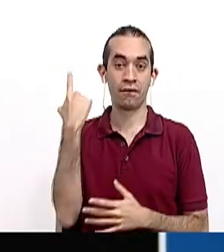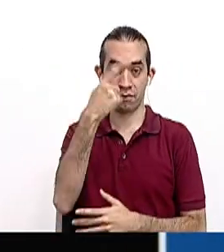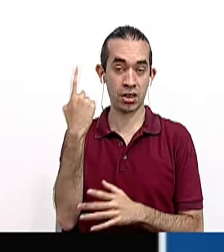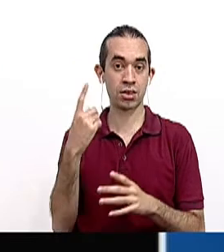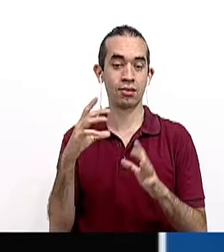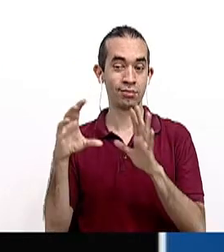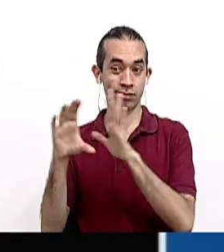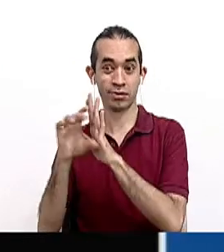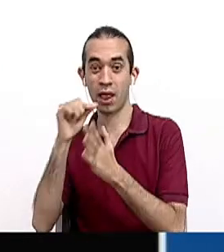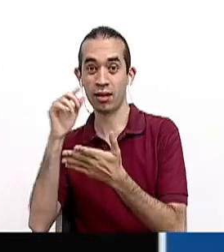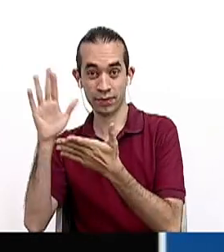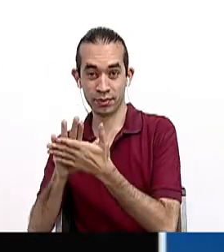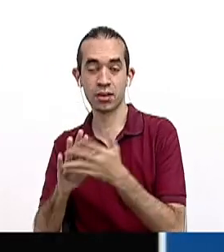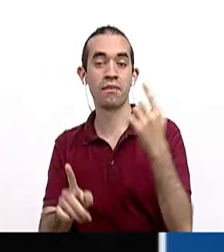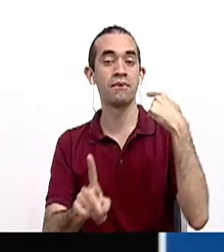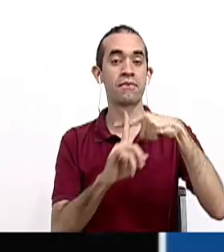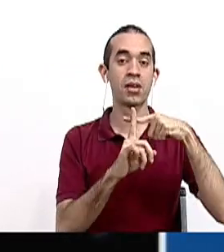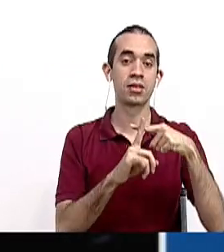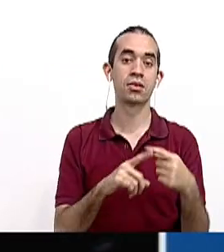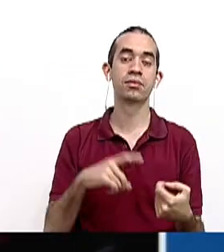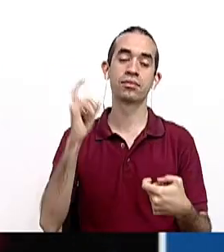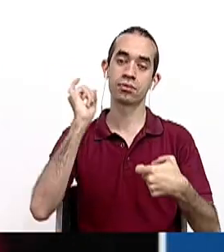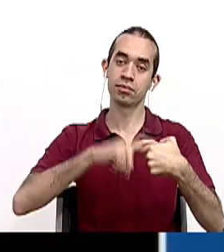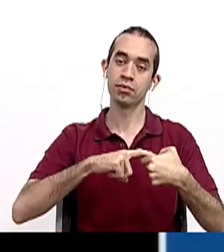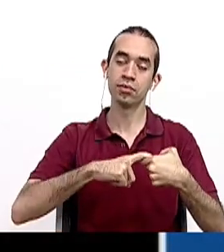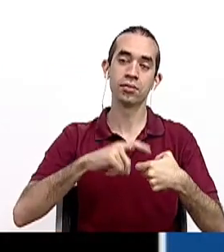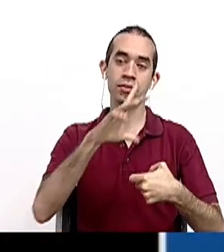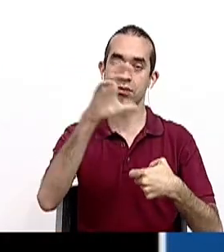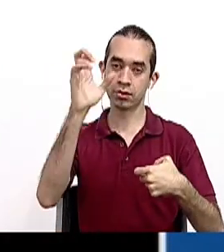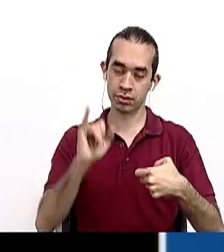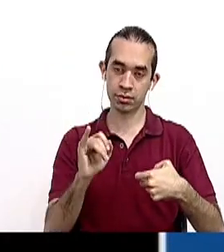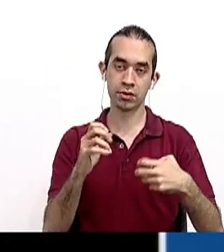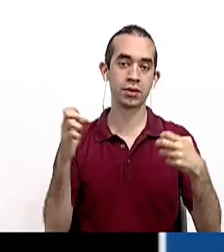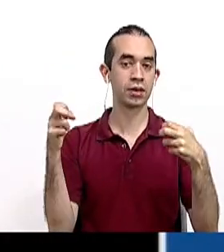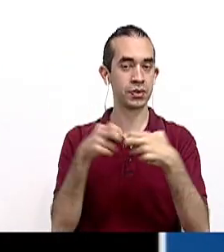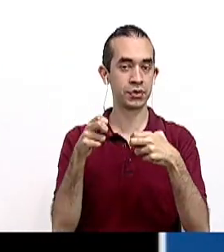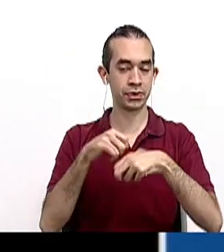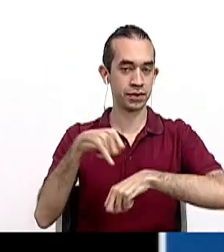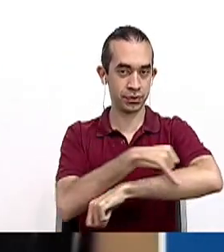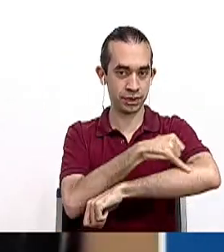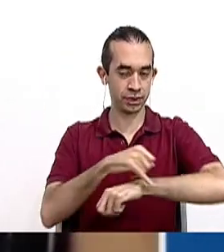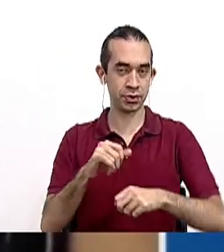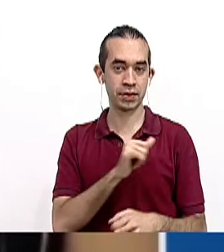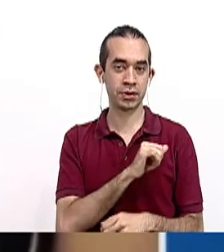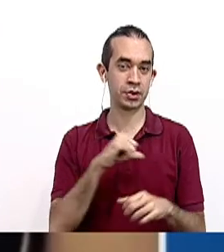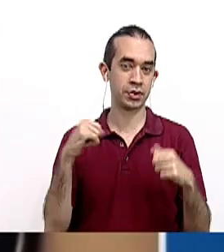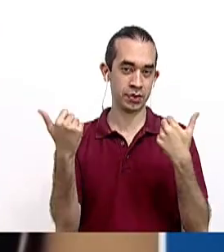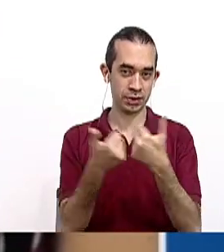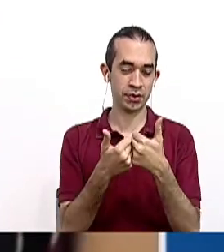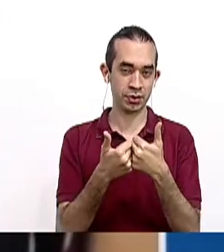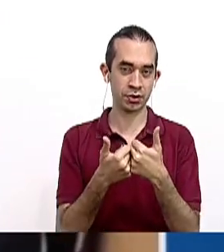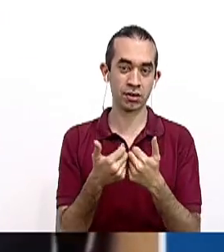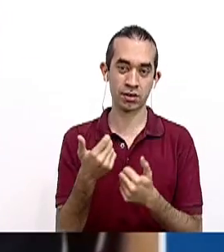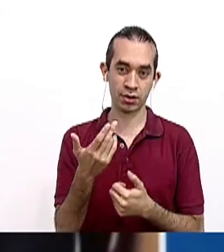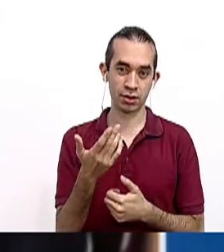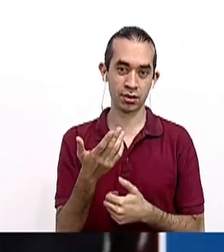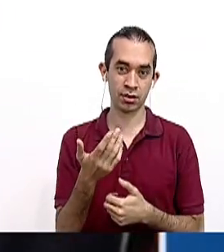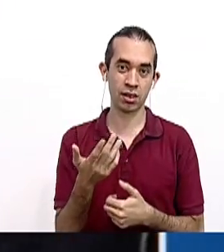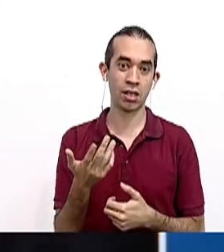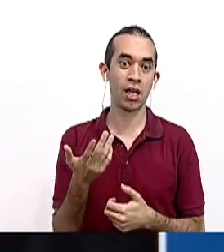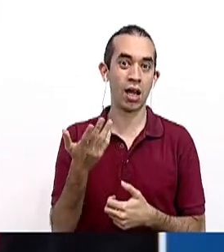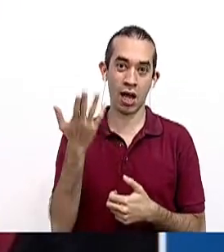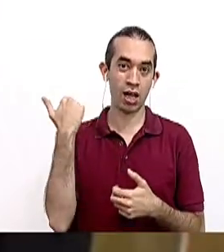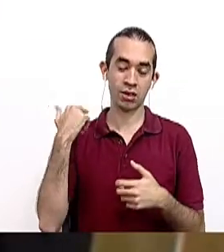postage stamp, she got the stamp of approval from the Costa Rican Electrical Engineering Society. It once refused to